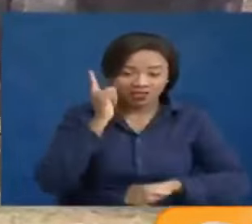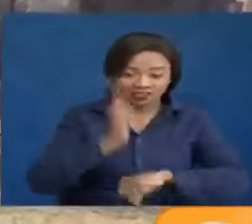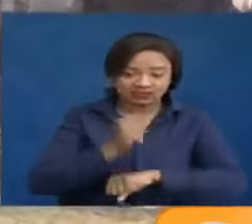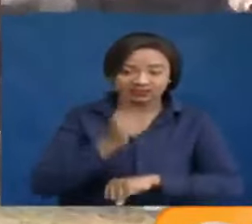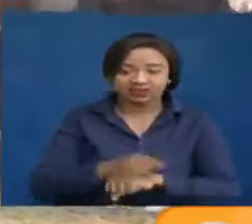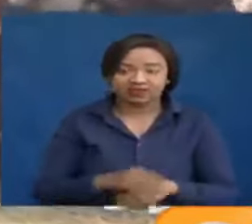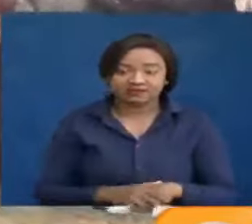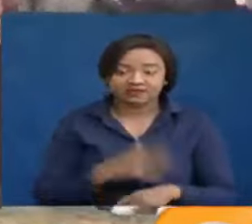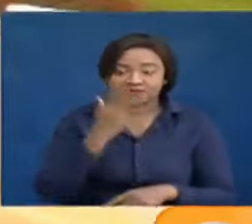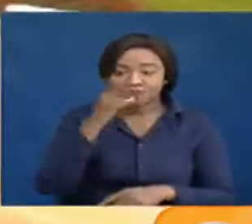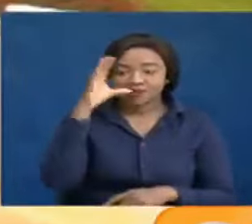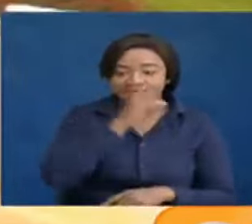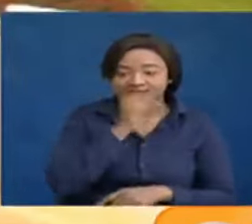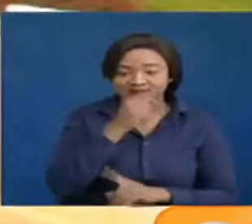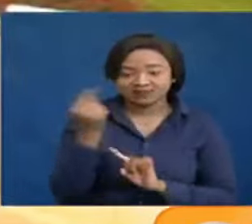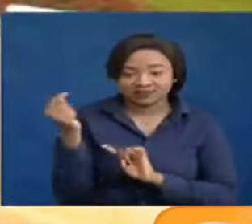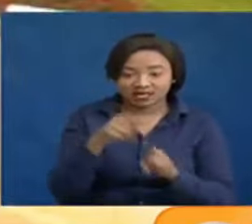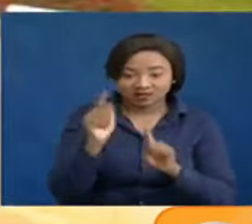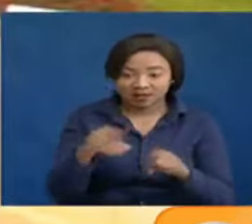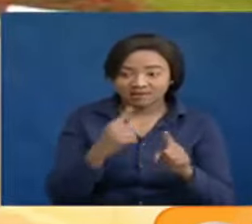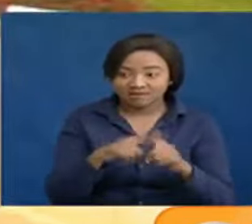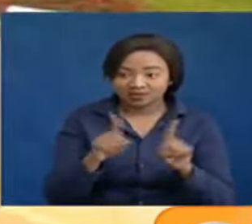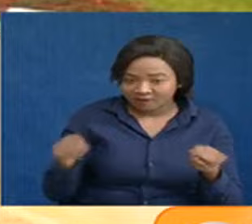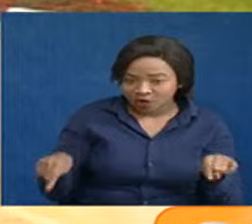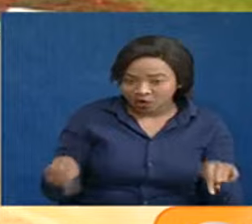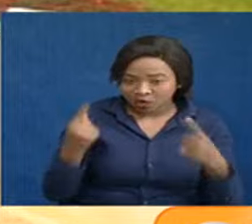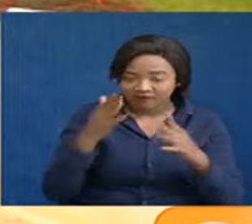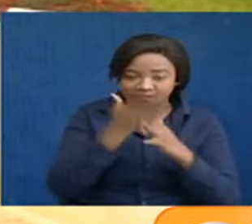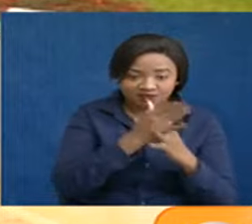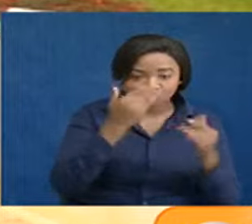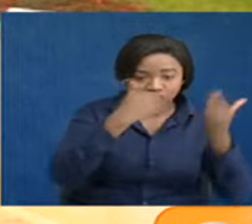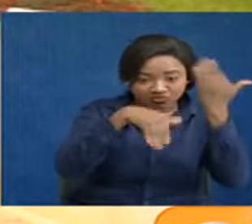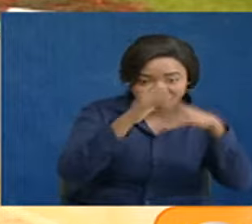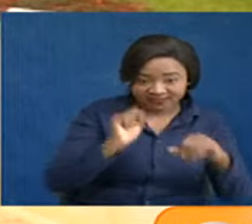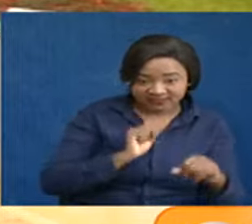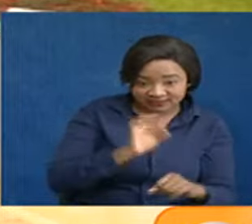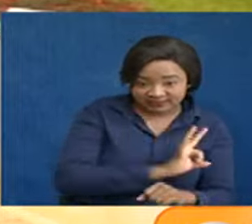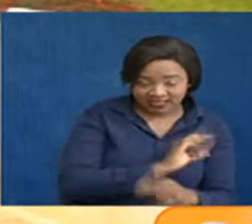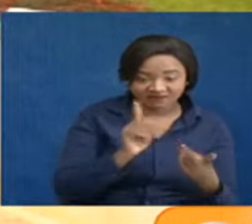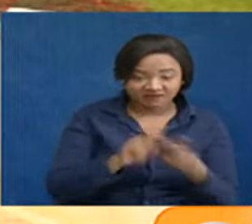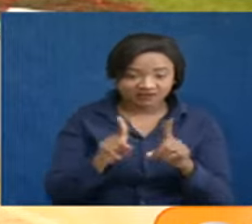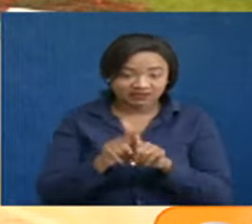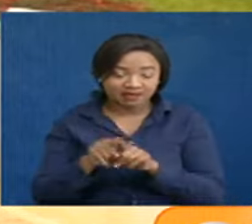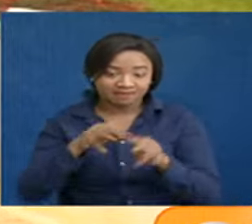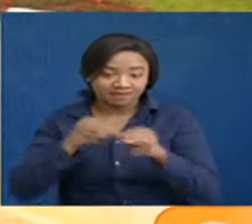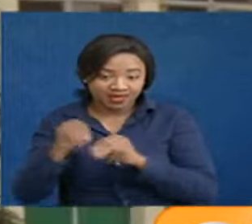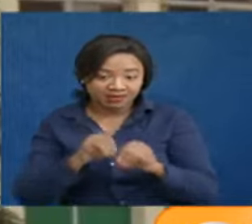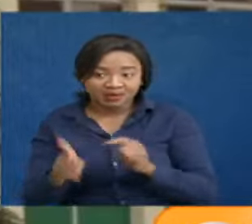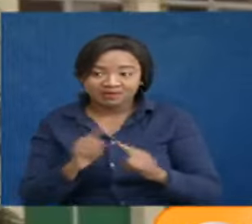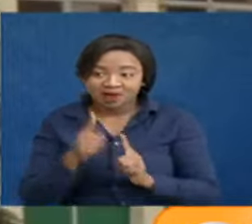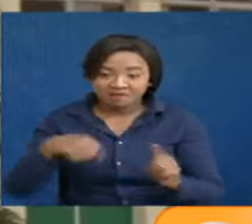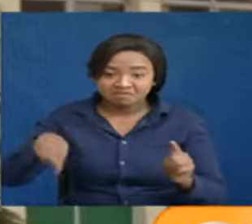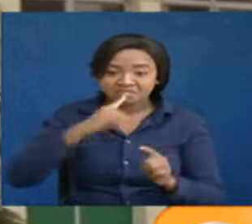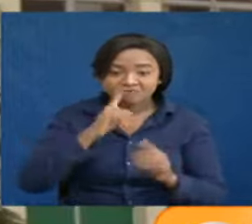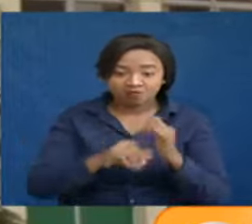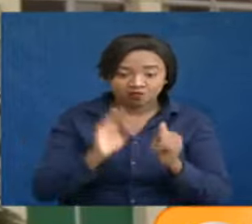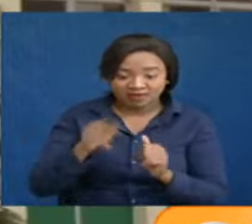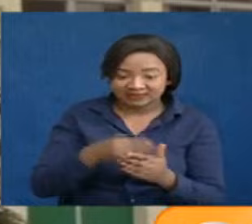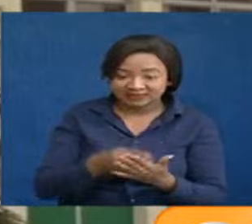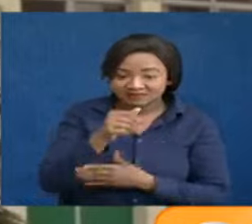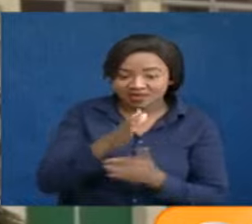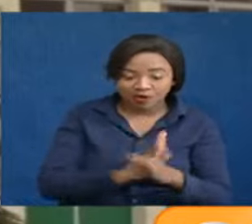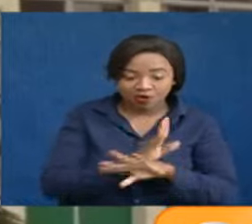continued absenteeism. In weeks of protracted conflict with staff and management, the striking staff say they are owed over 10 billion